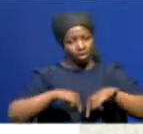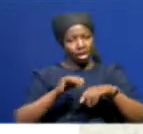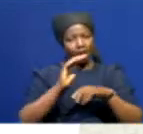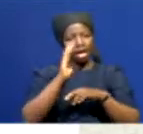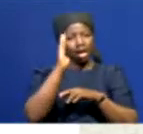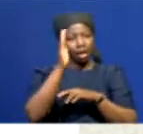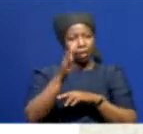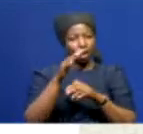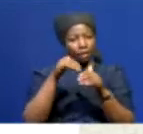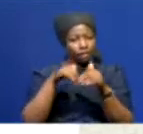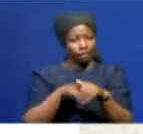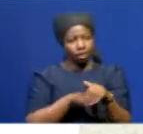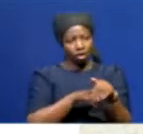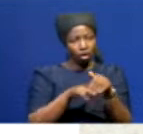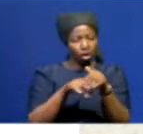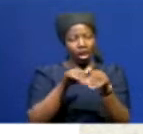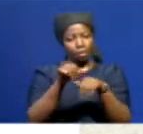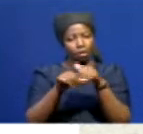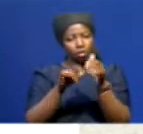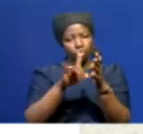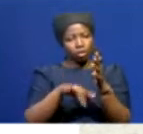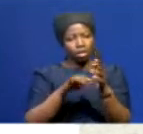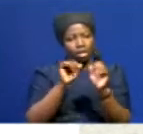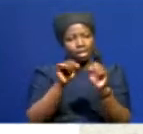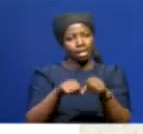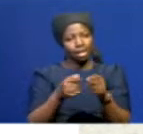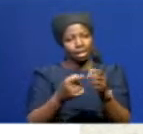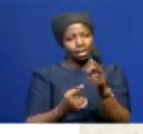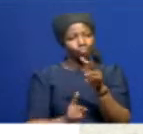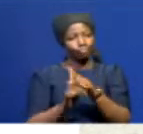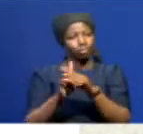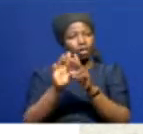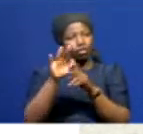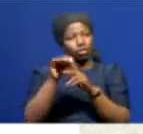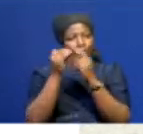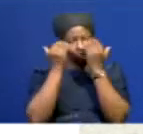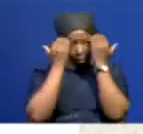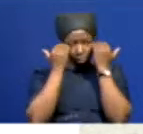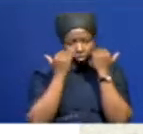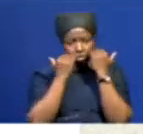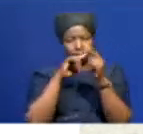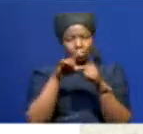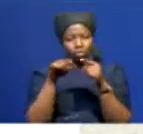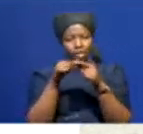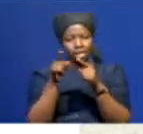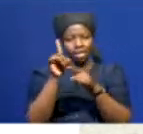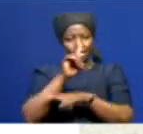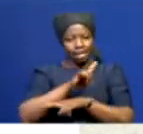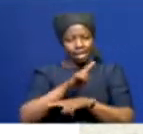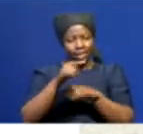tabs with what might come out from this court as the day goes, and file a detailed